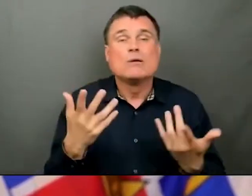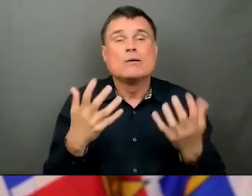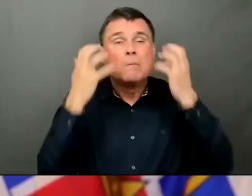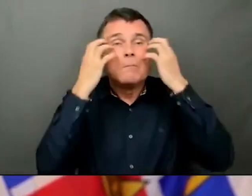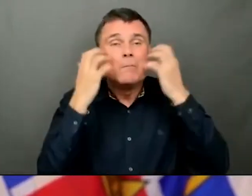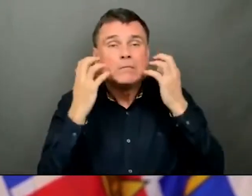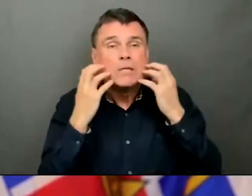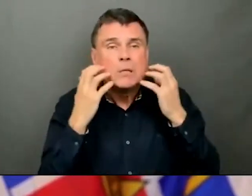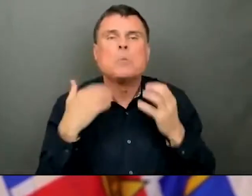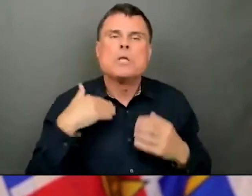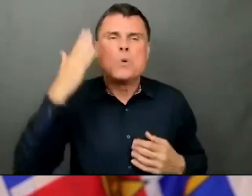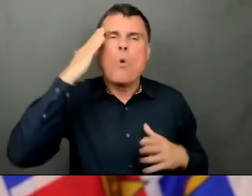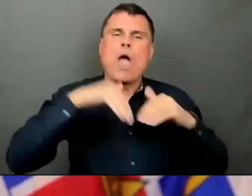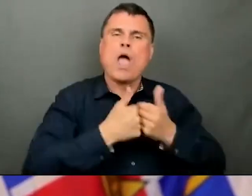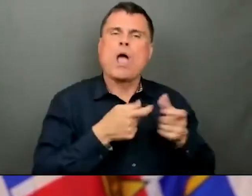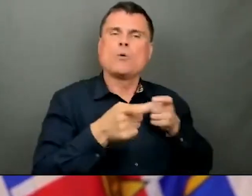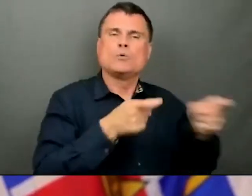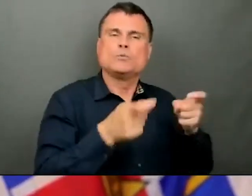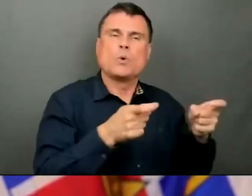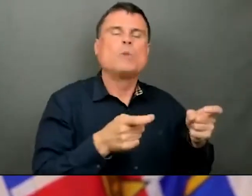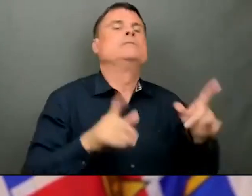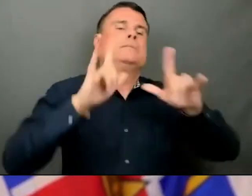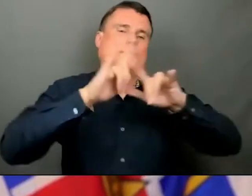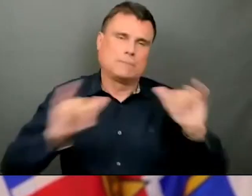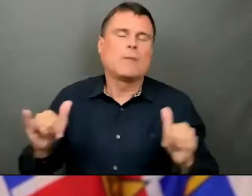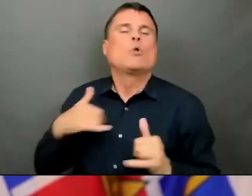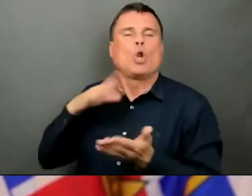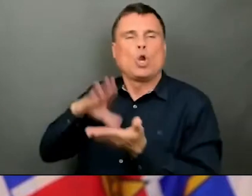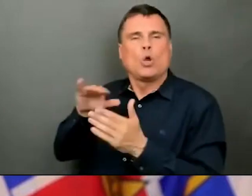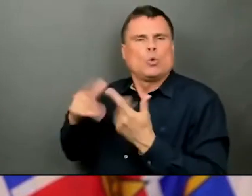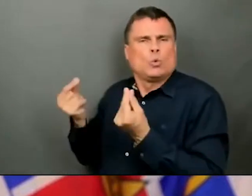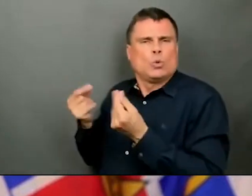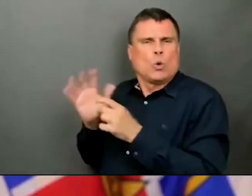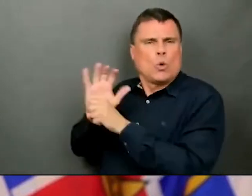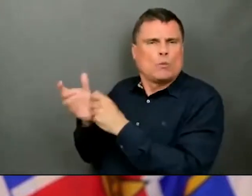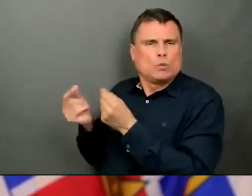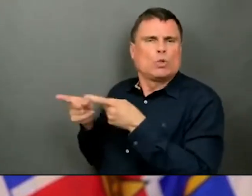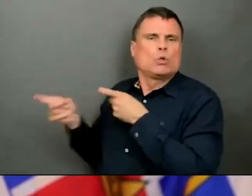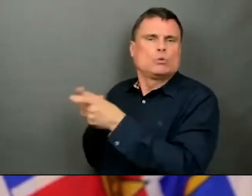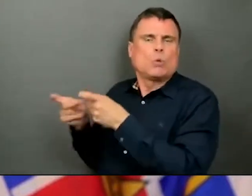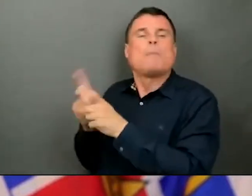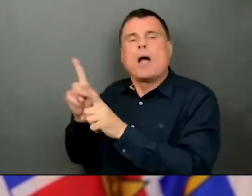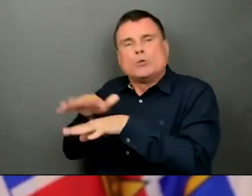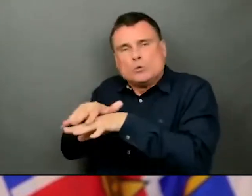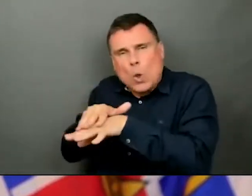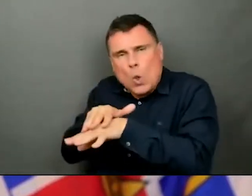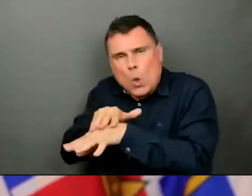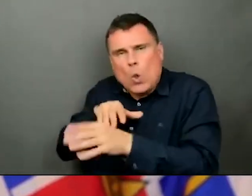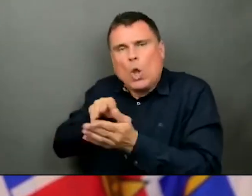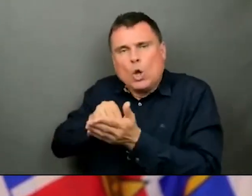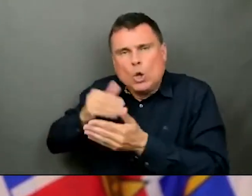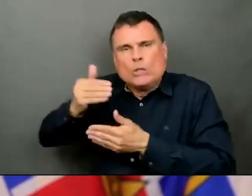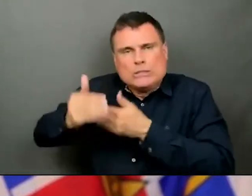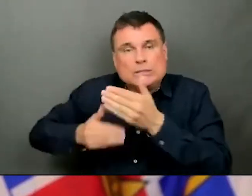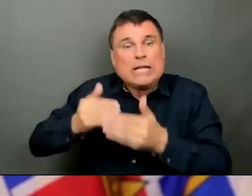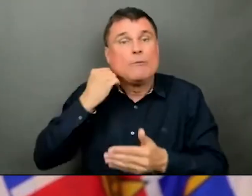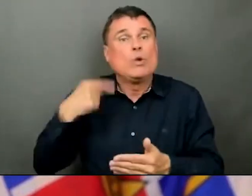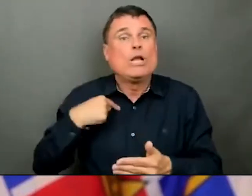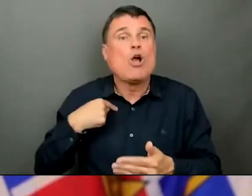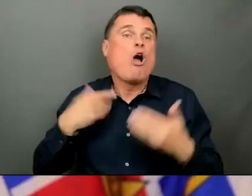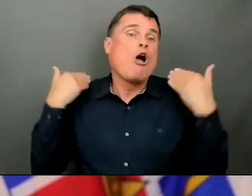goal, but it's going to be slow and gradual. We have learned that from watching around the world, that if we move too quickly,